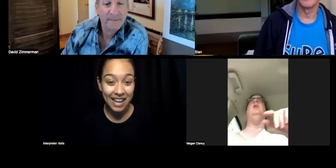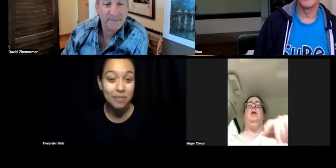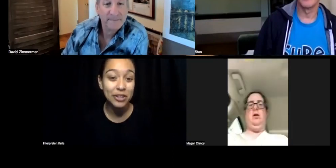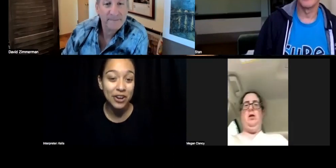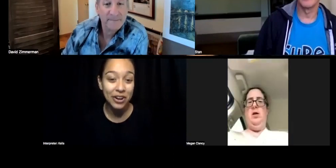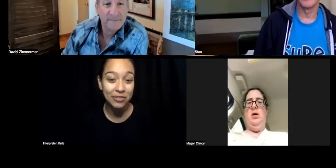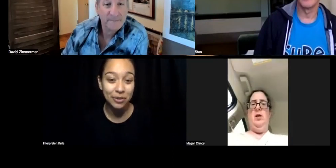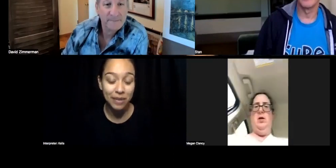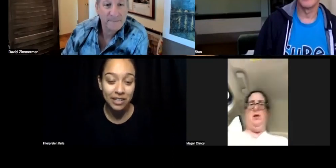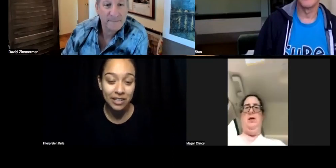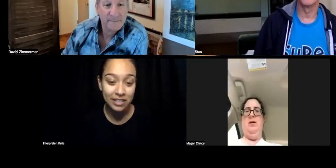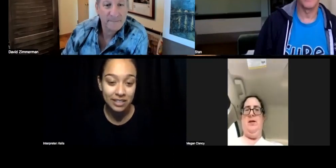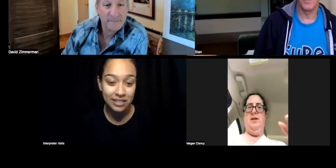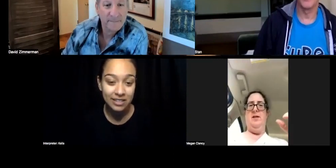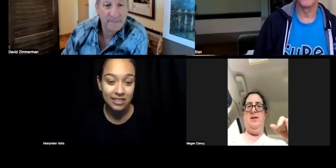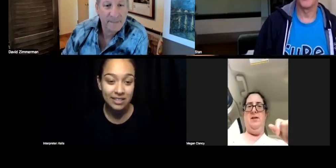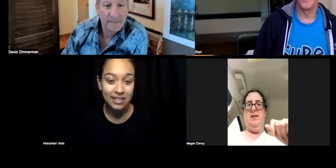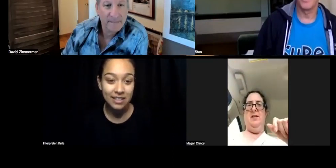Hi, I'm in the car if you don't mind.